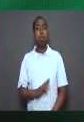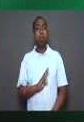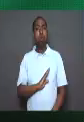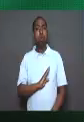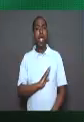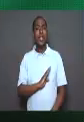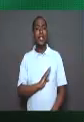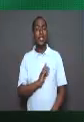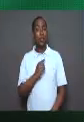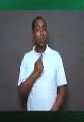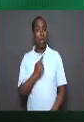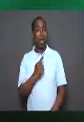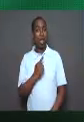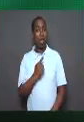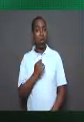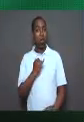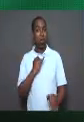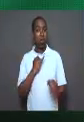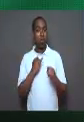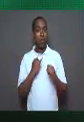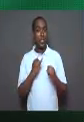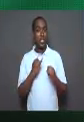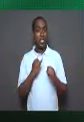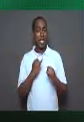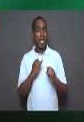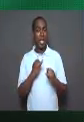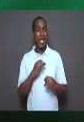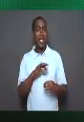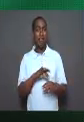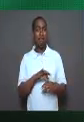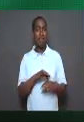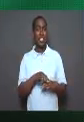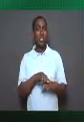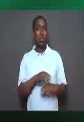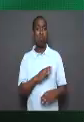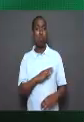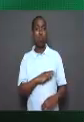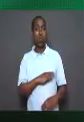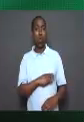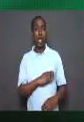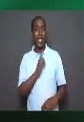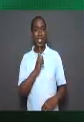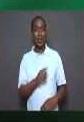Bronchitis is an inflammation and infection of the bronchi.